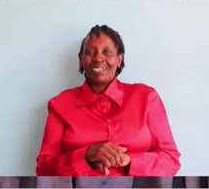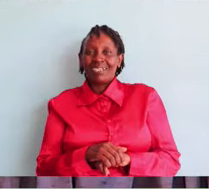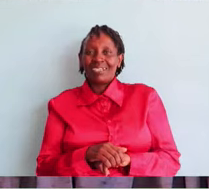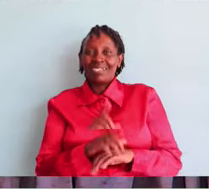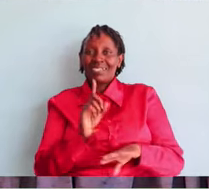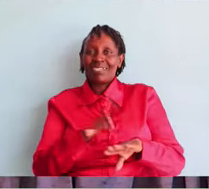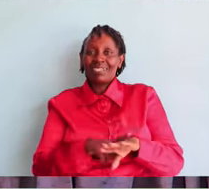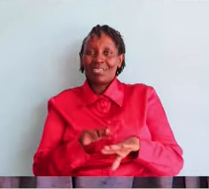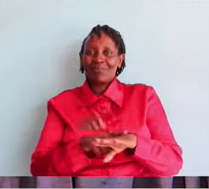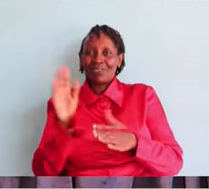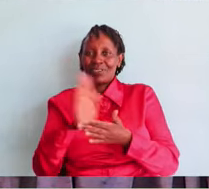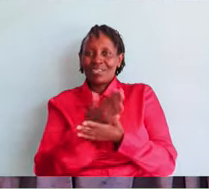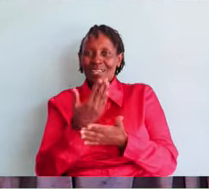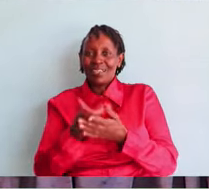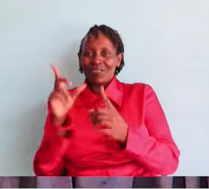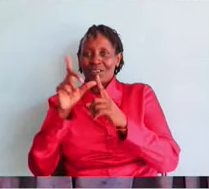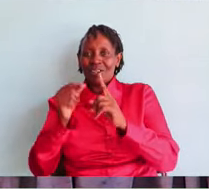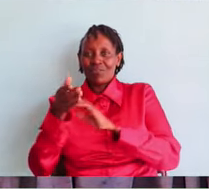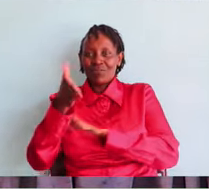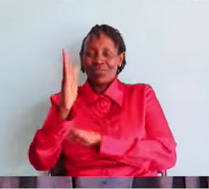I'm here to share the word of God.